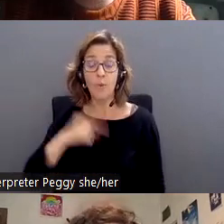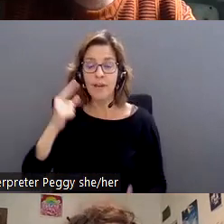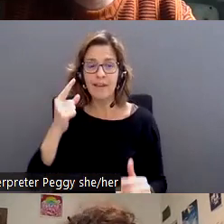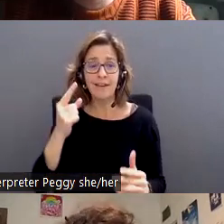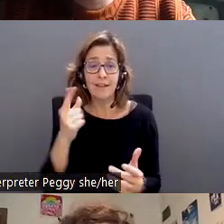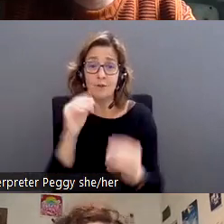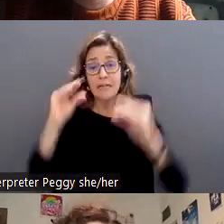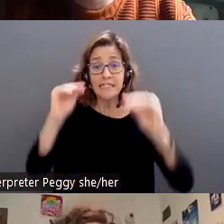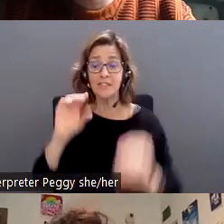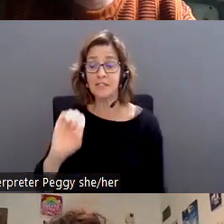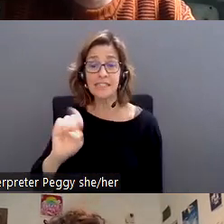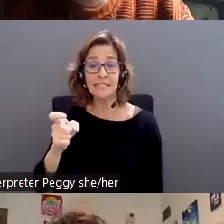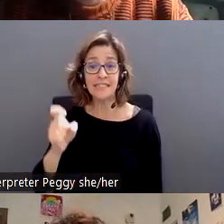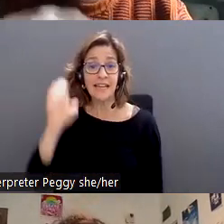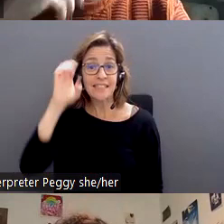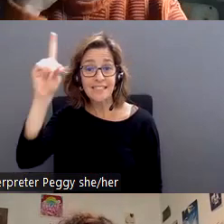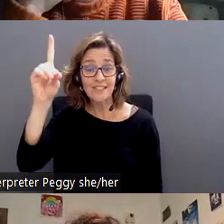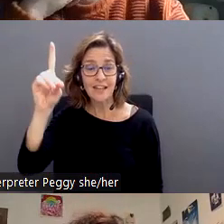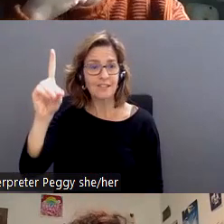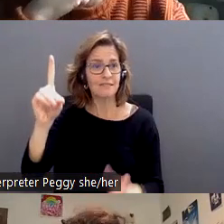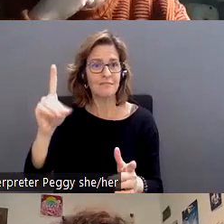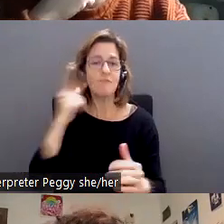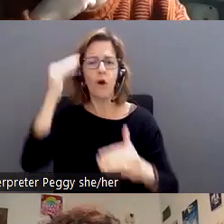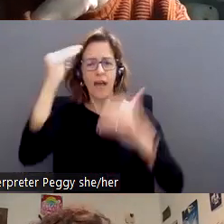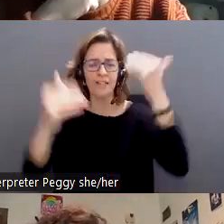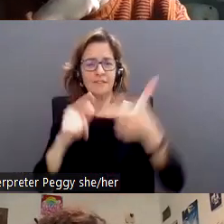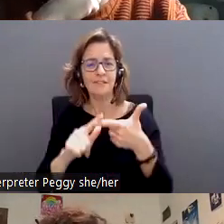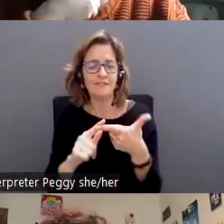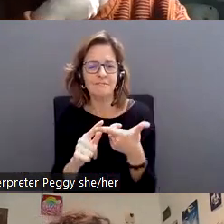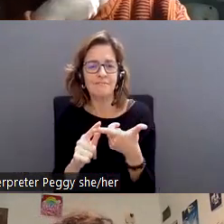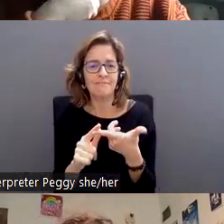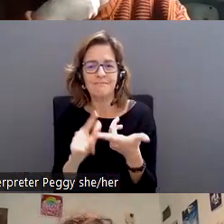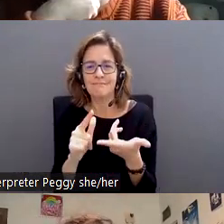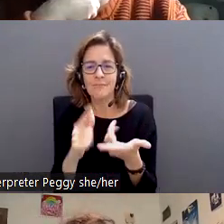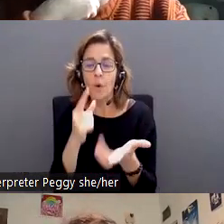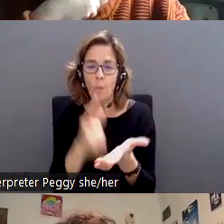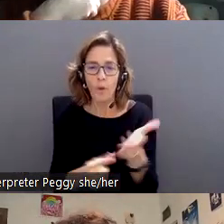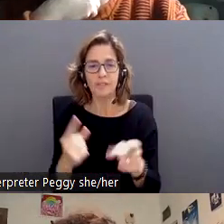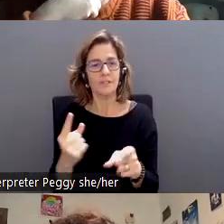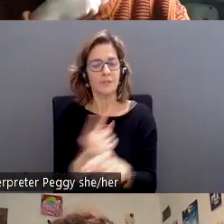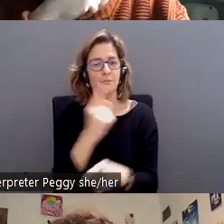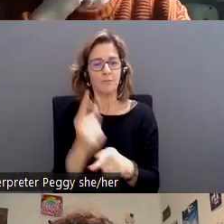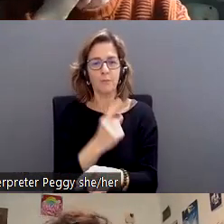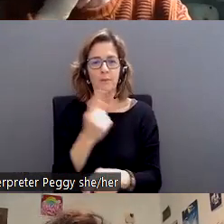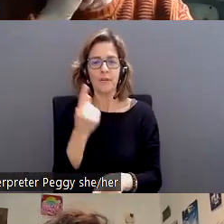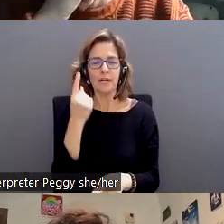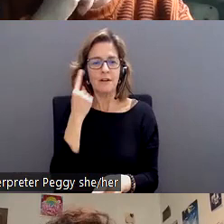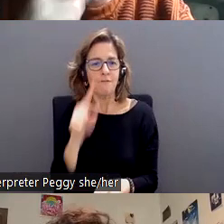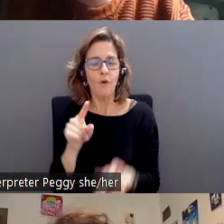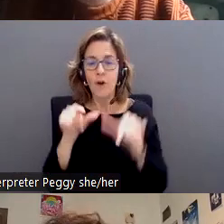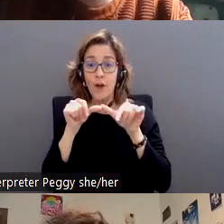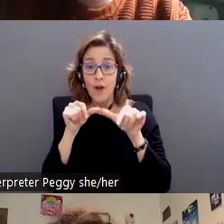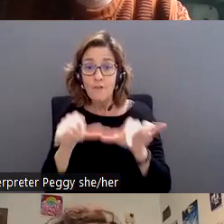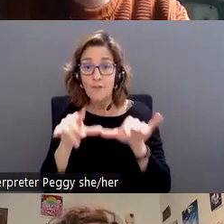talking about consent, talking about, how to flirt. If this is newer for you, some people have never had the opportunity